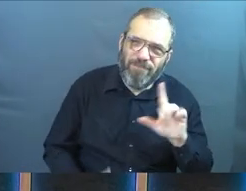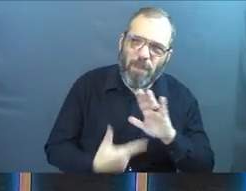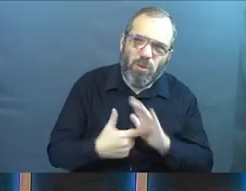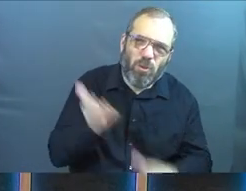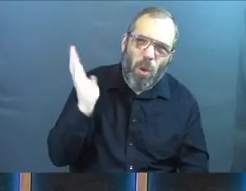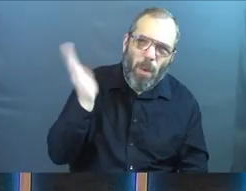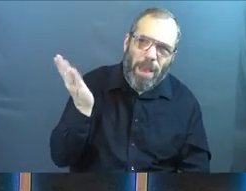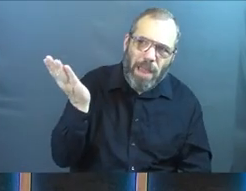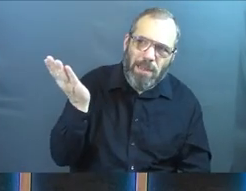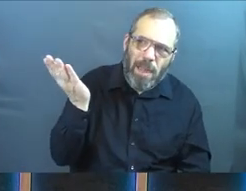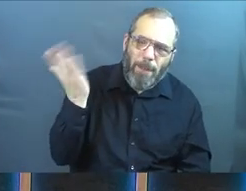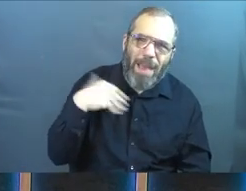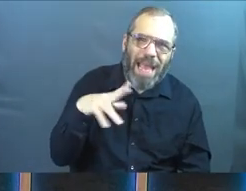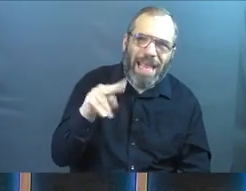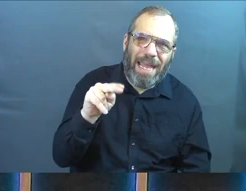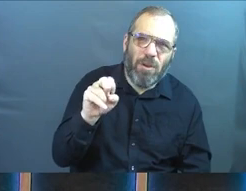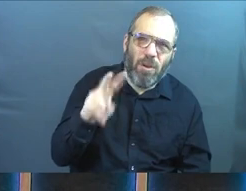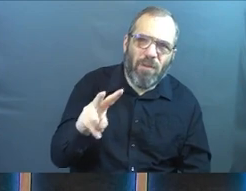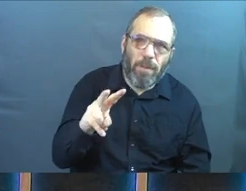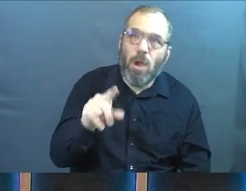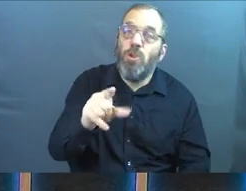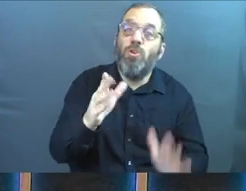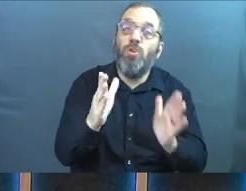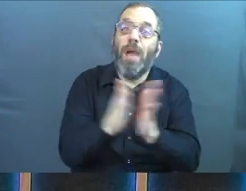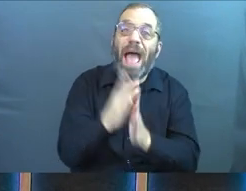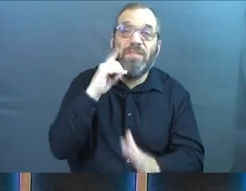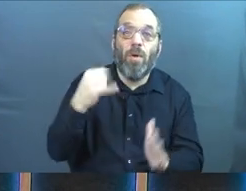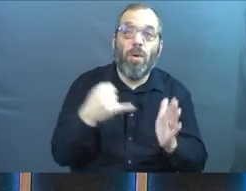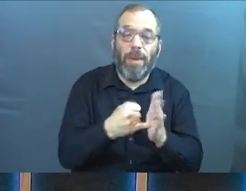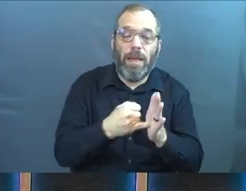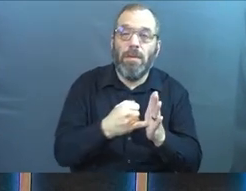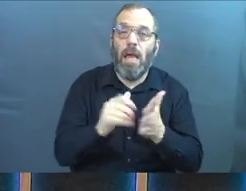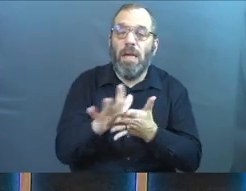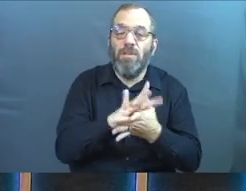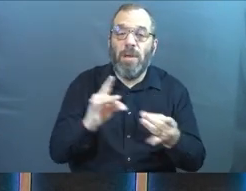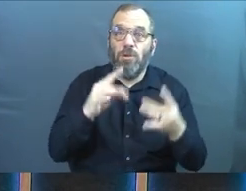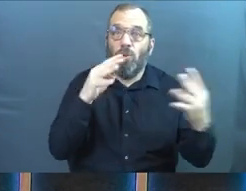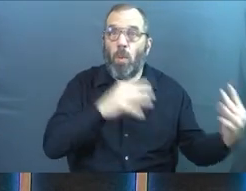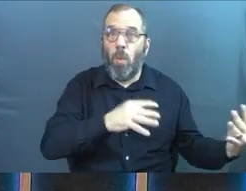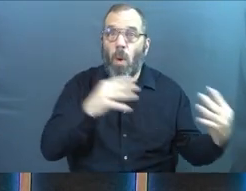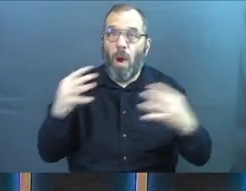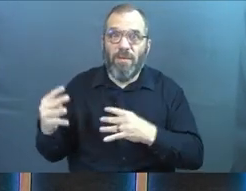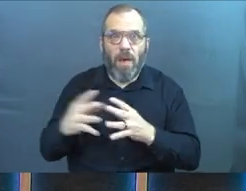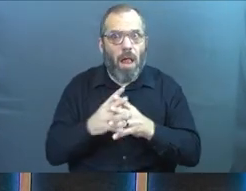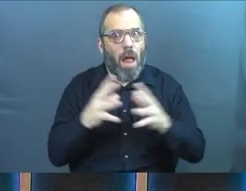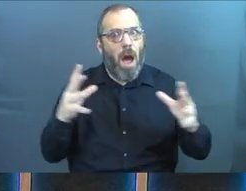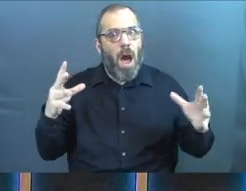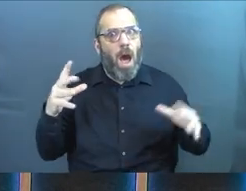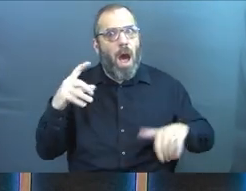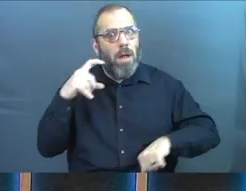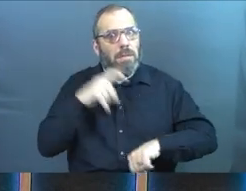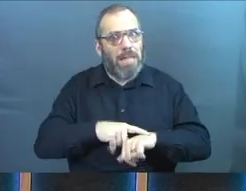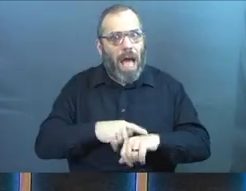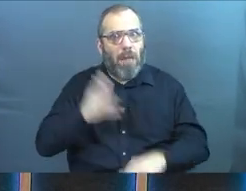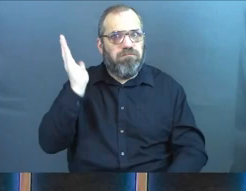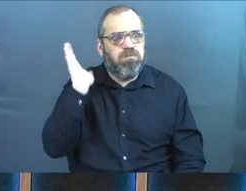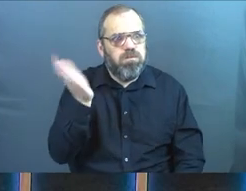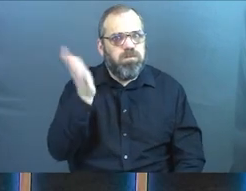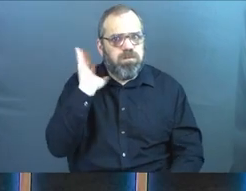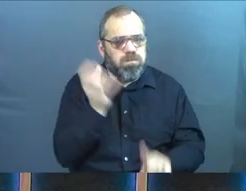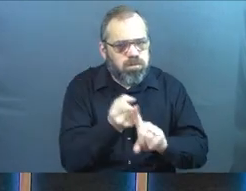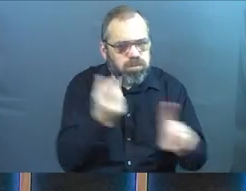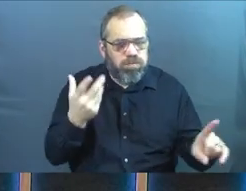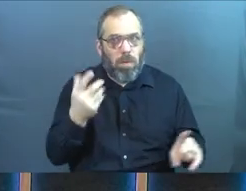that we gave last November. It was part of the You Asked For It series called Spiritual Warfare. And I spend a lot of time talking about why